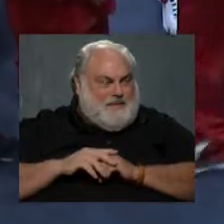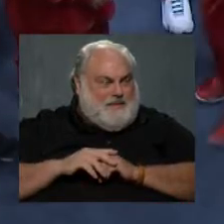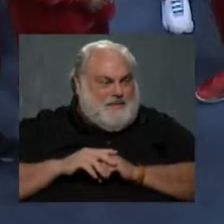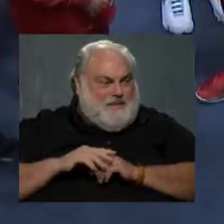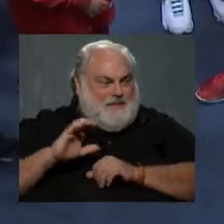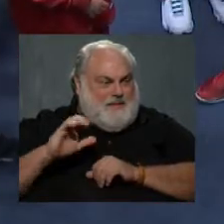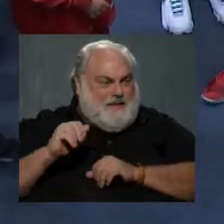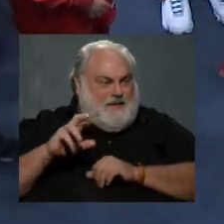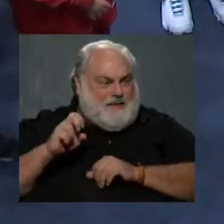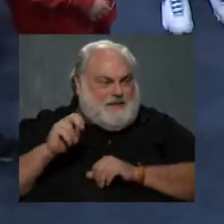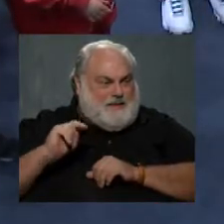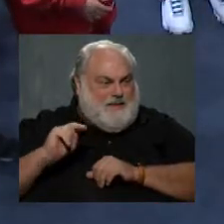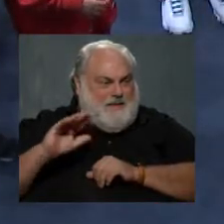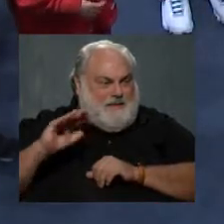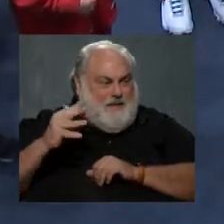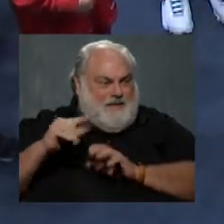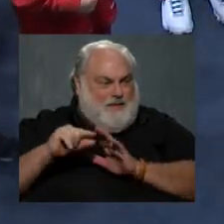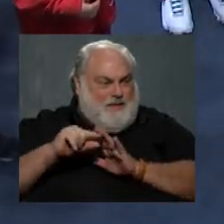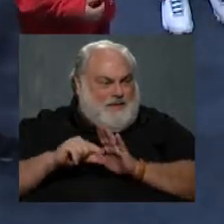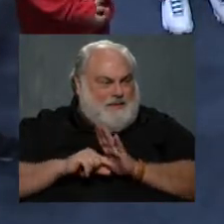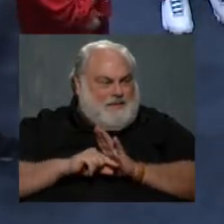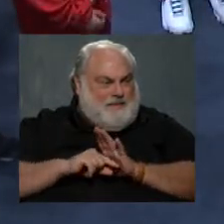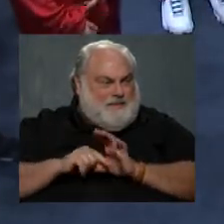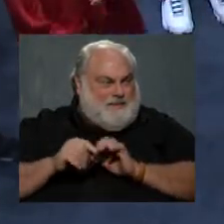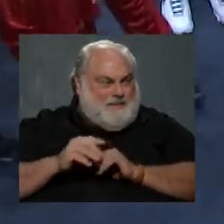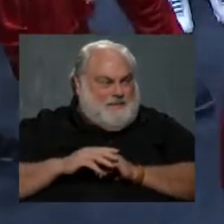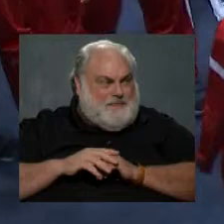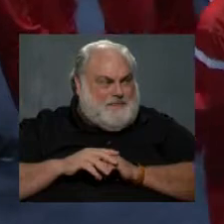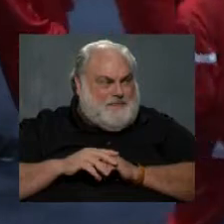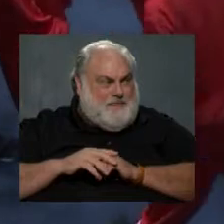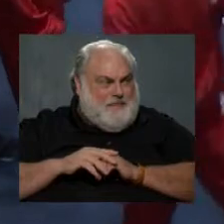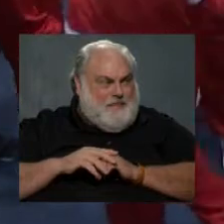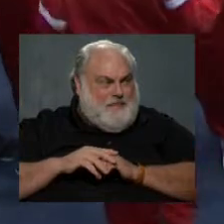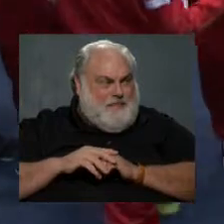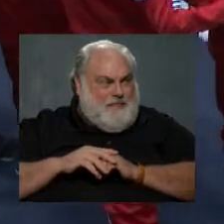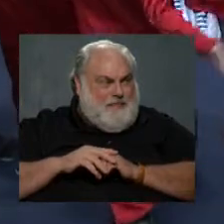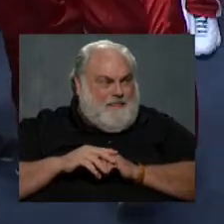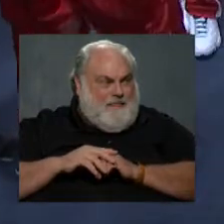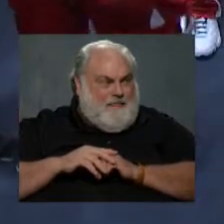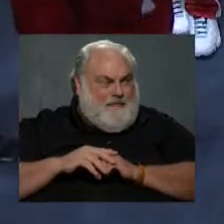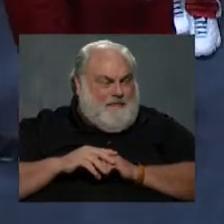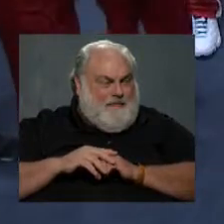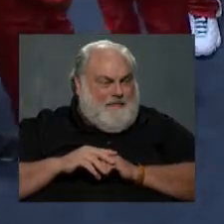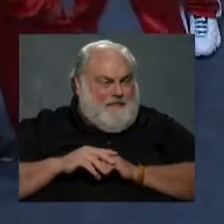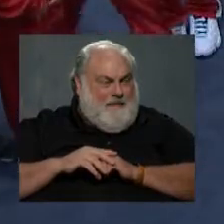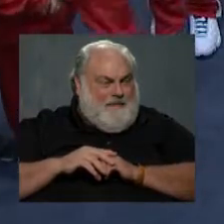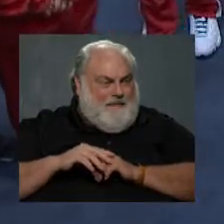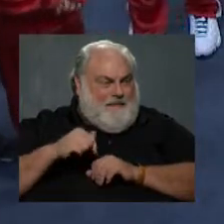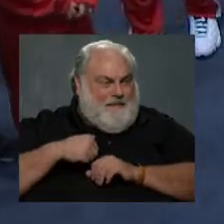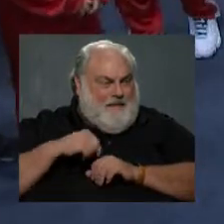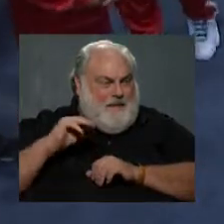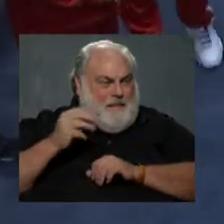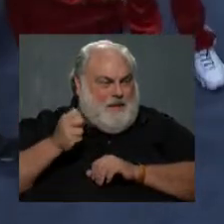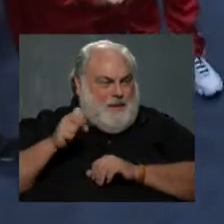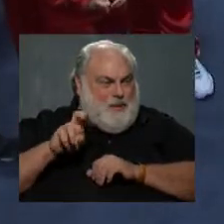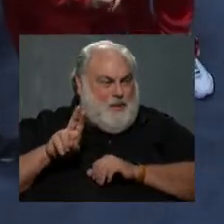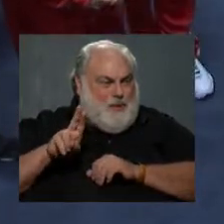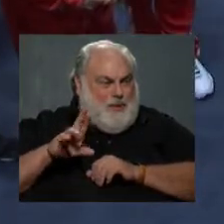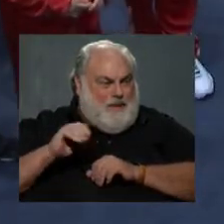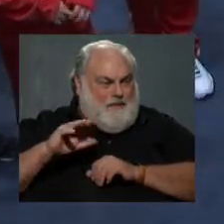My name is Carson, and I'm in fifth grade. My name is Manu, and I'm in